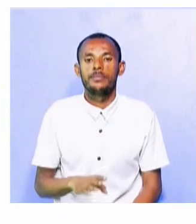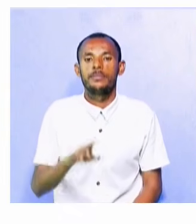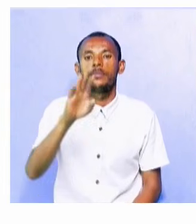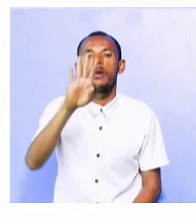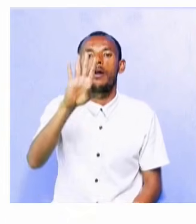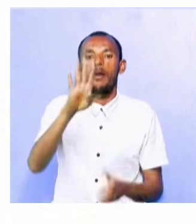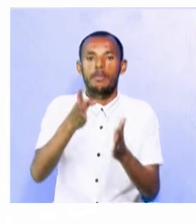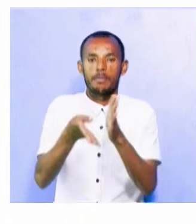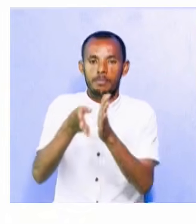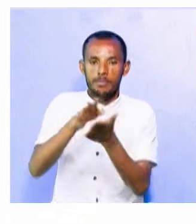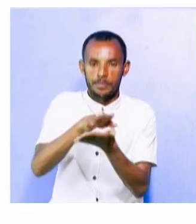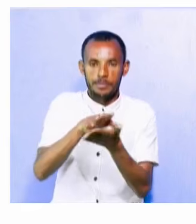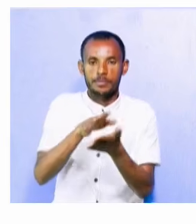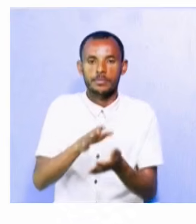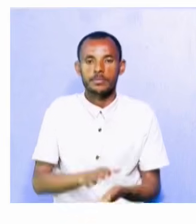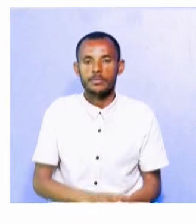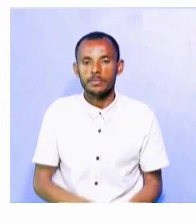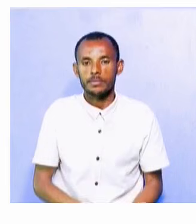quadrupled.